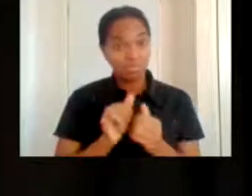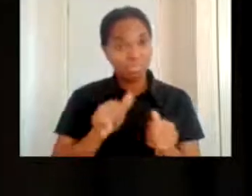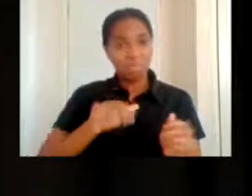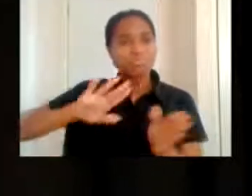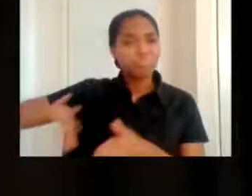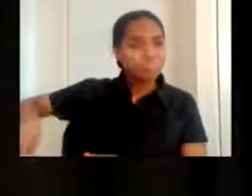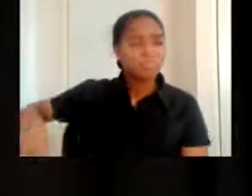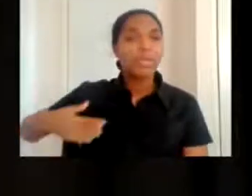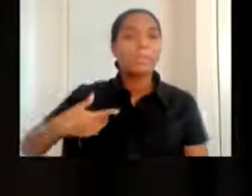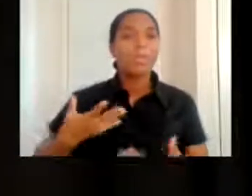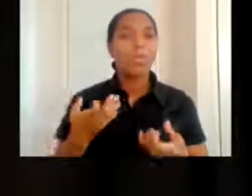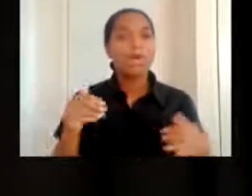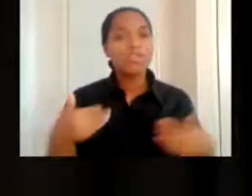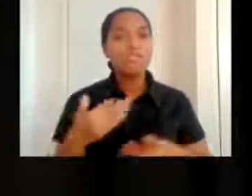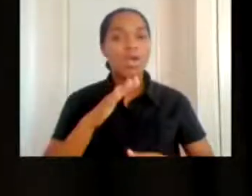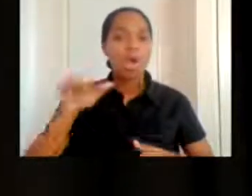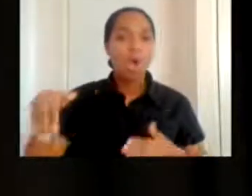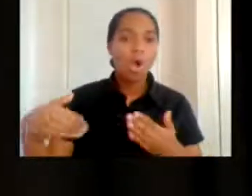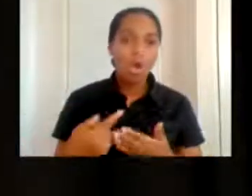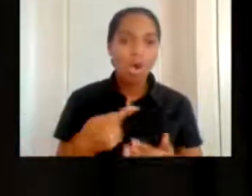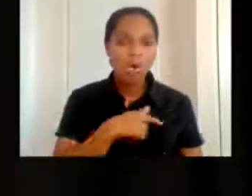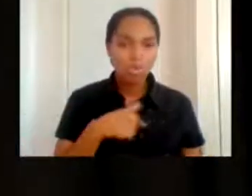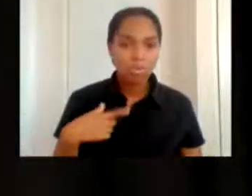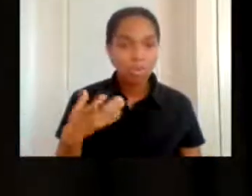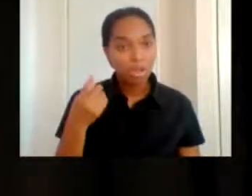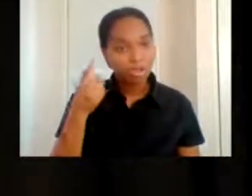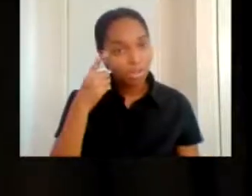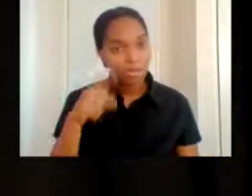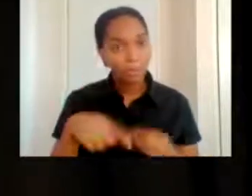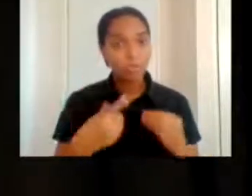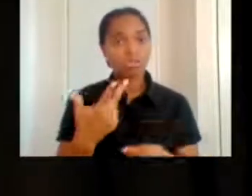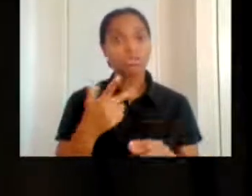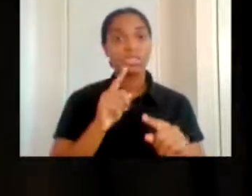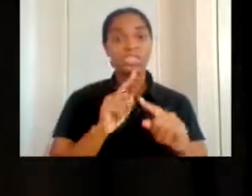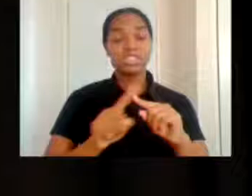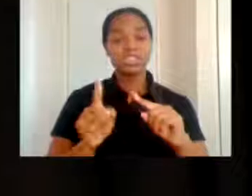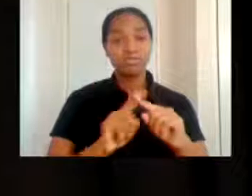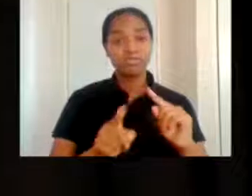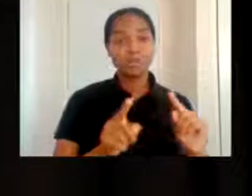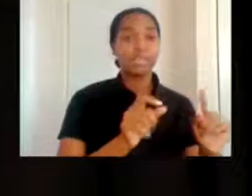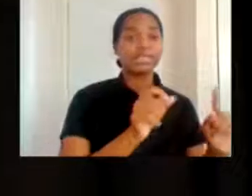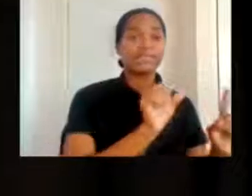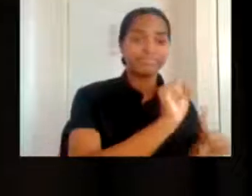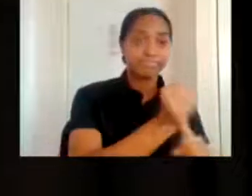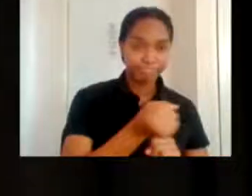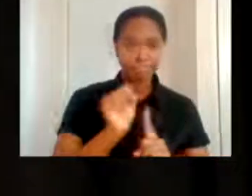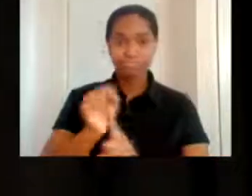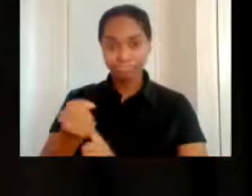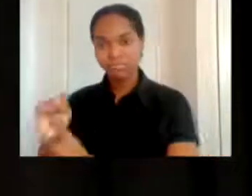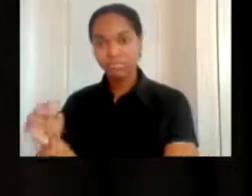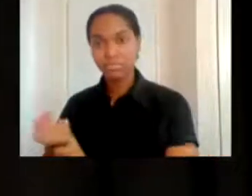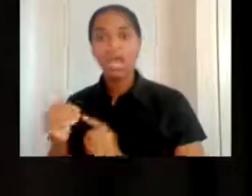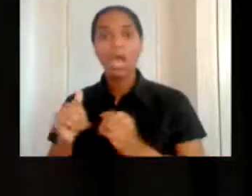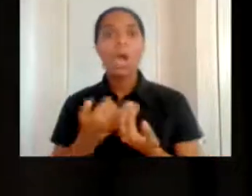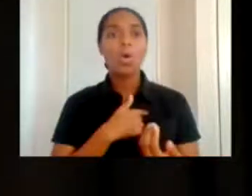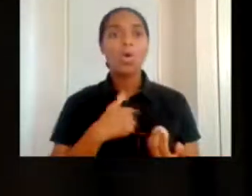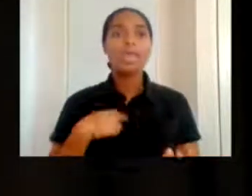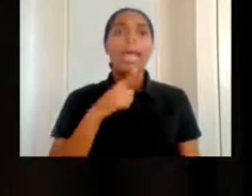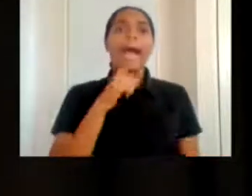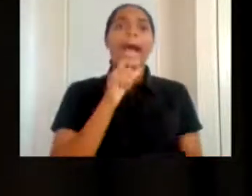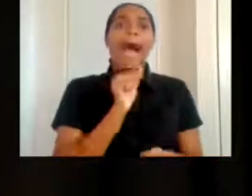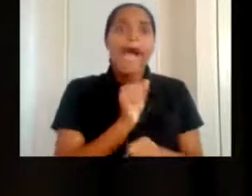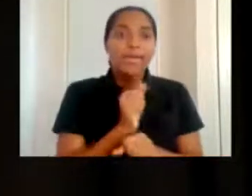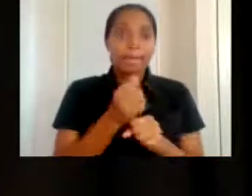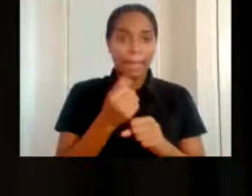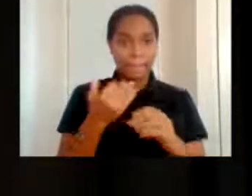is to invite all of us to think about the 3 different scenarios. How do we actually get message to people who